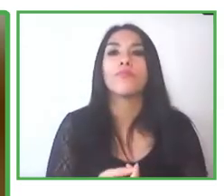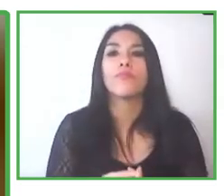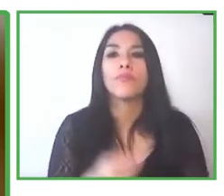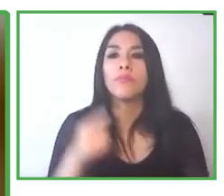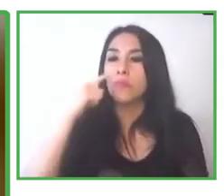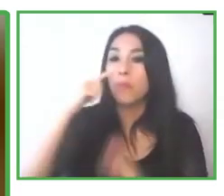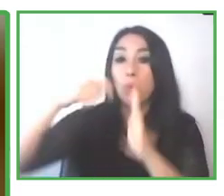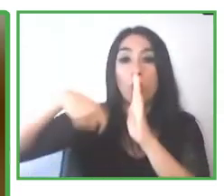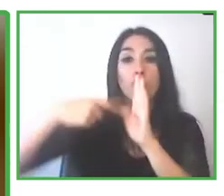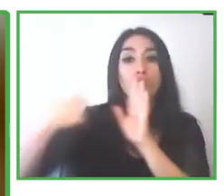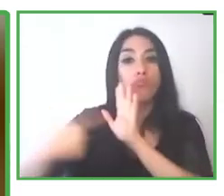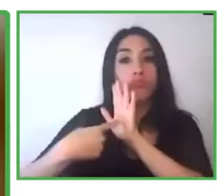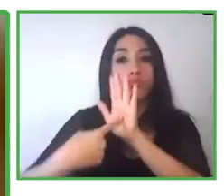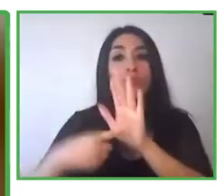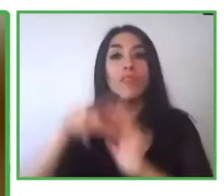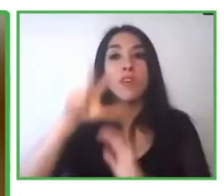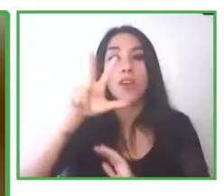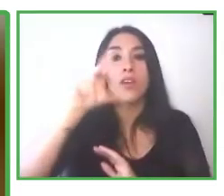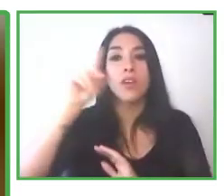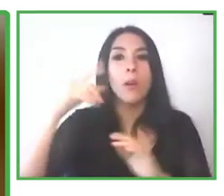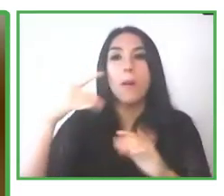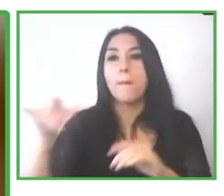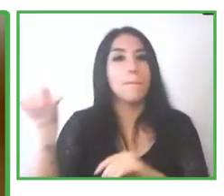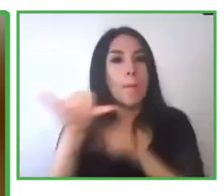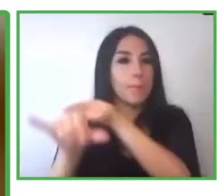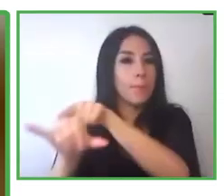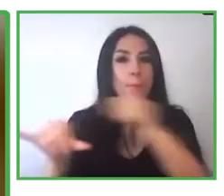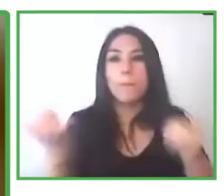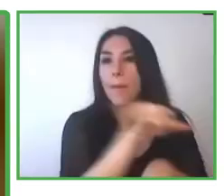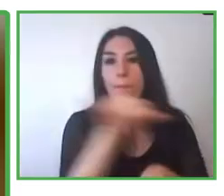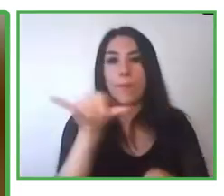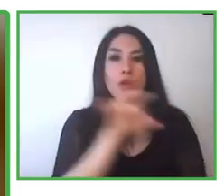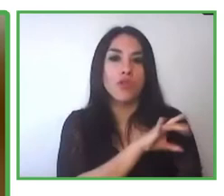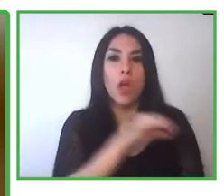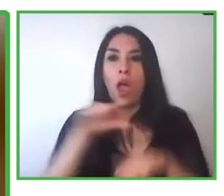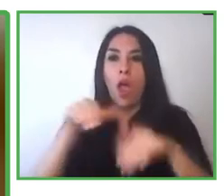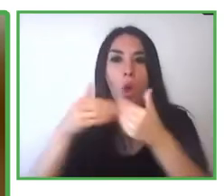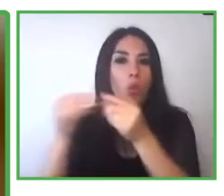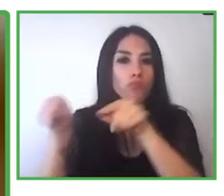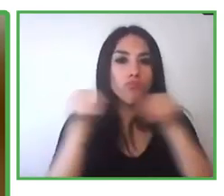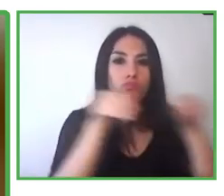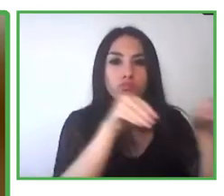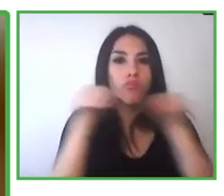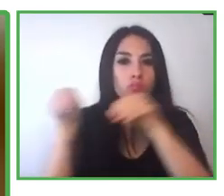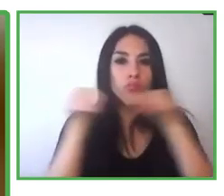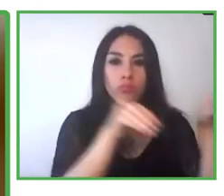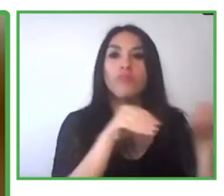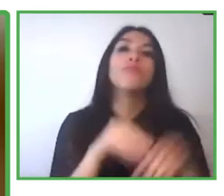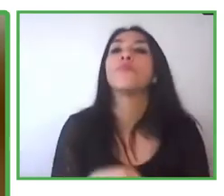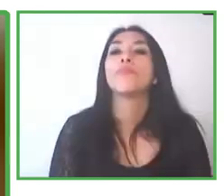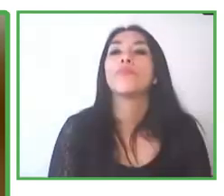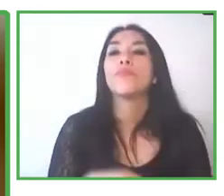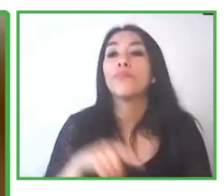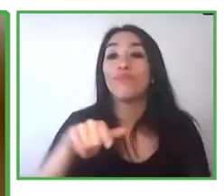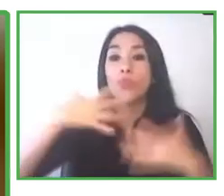to carry out this project: 3D printers, material, filaments, tools, etc.